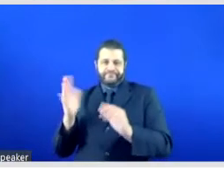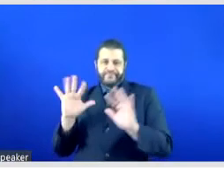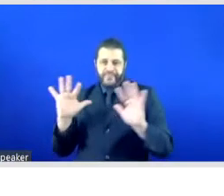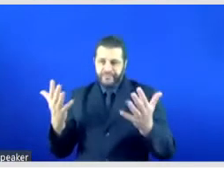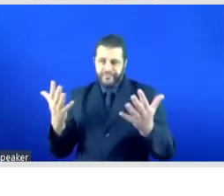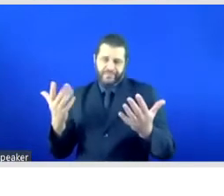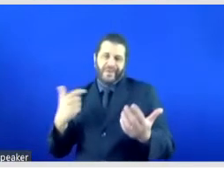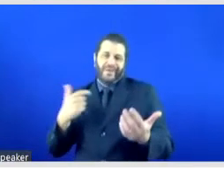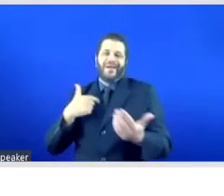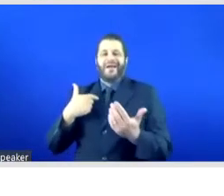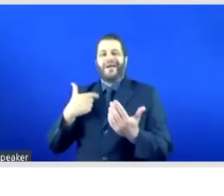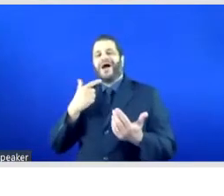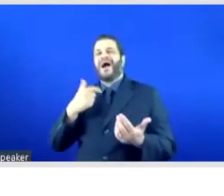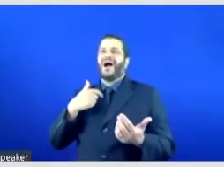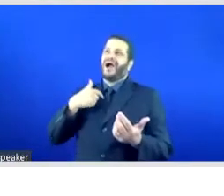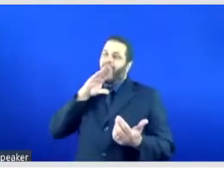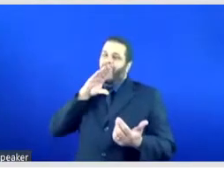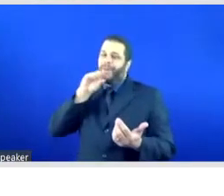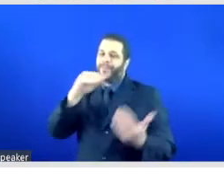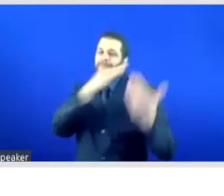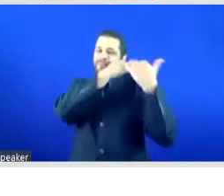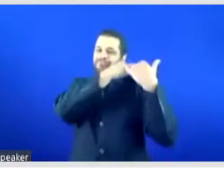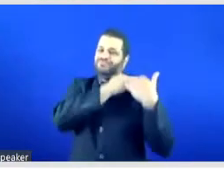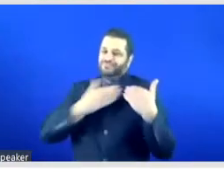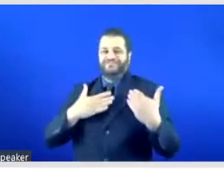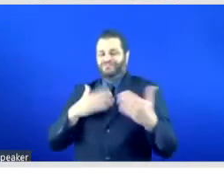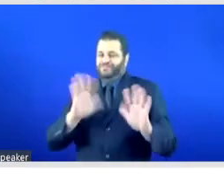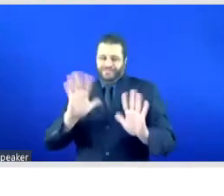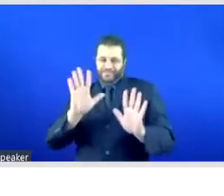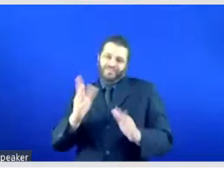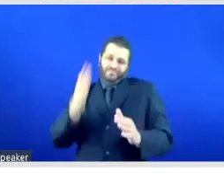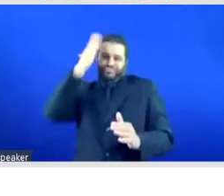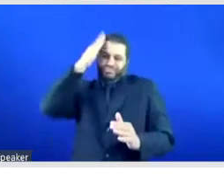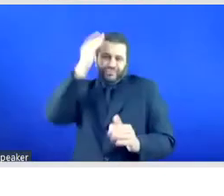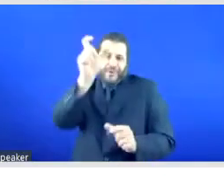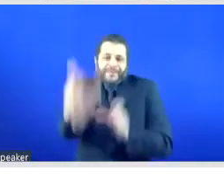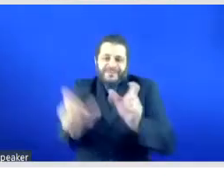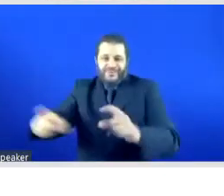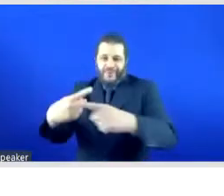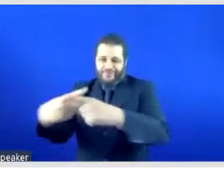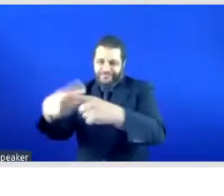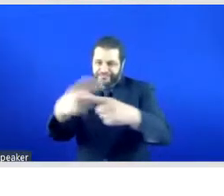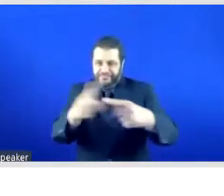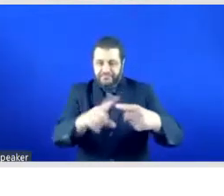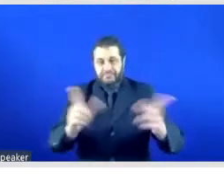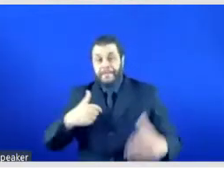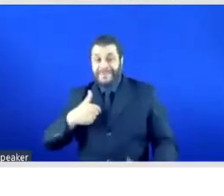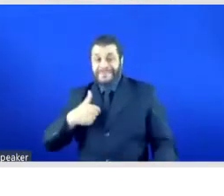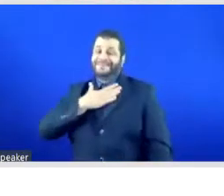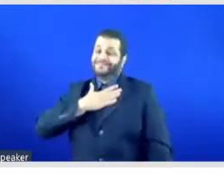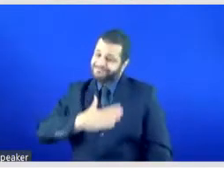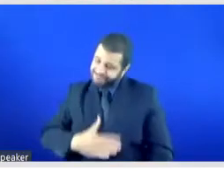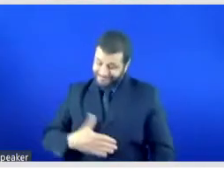ask an audience to take three steps. The first step I don't need to say to this audience. We need to make the climate